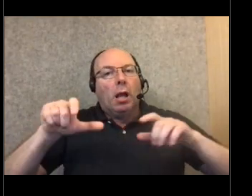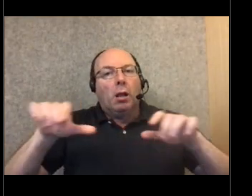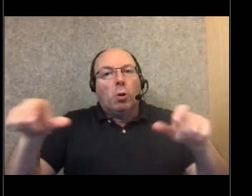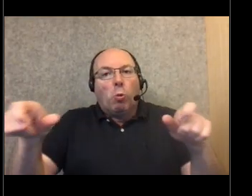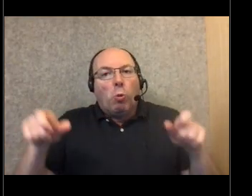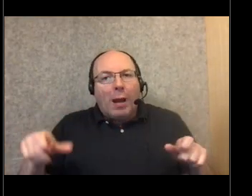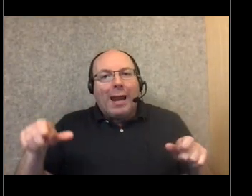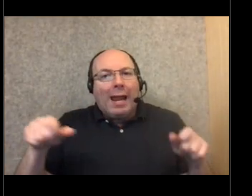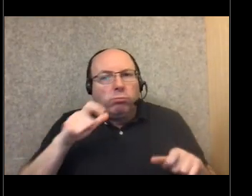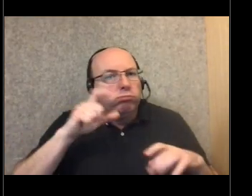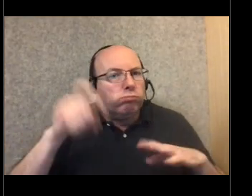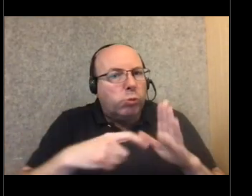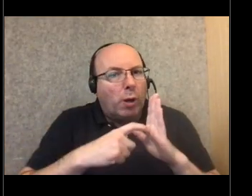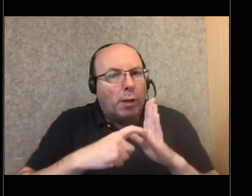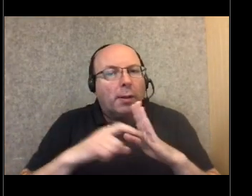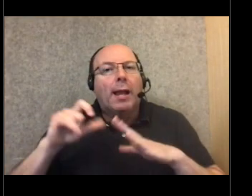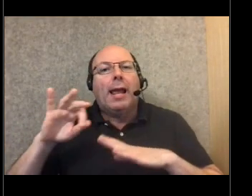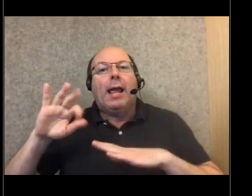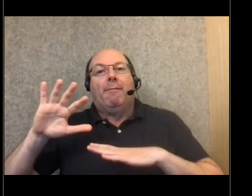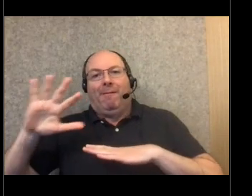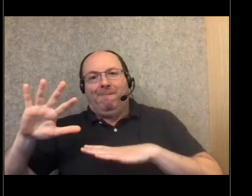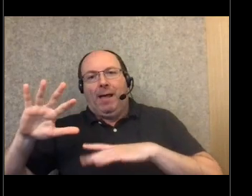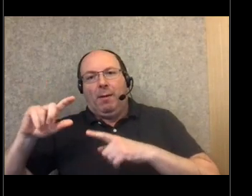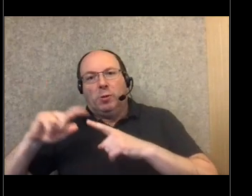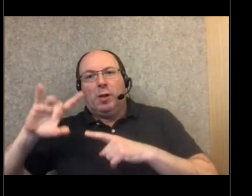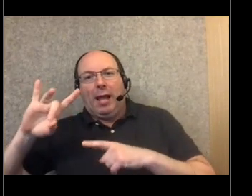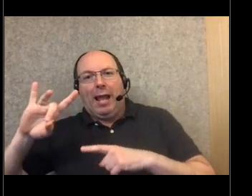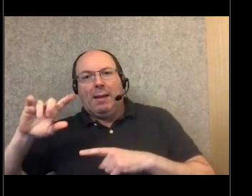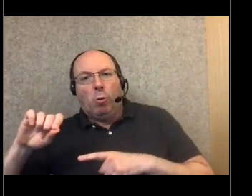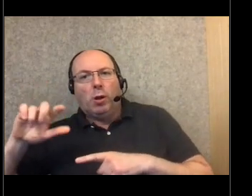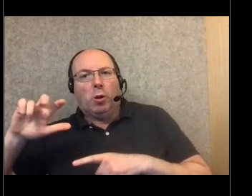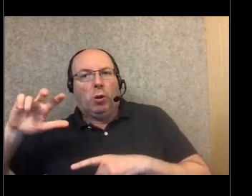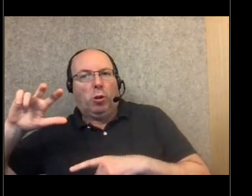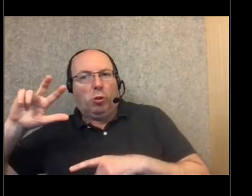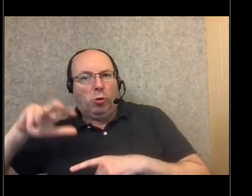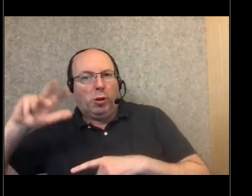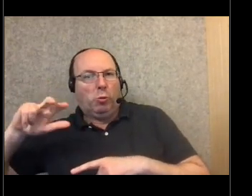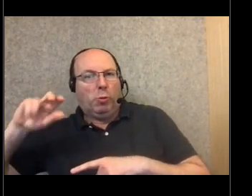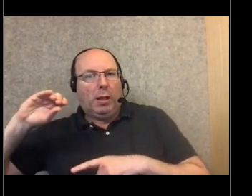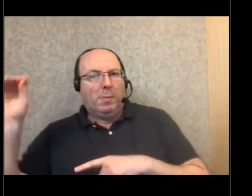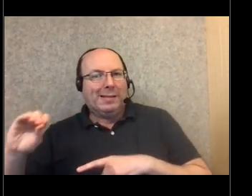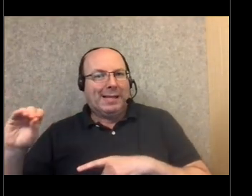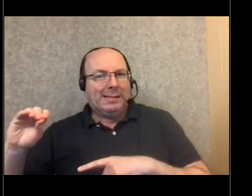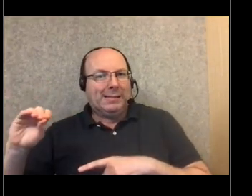to 8.33%, which is 1 in 12.